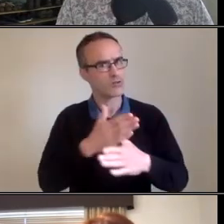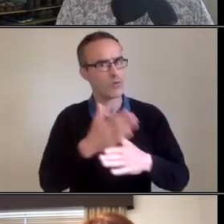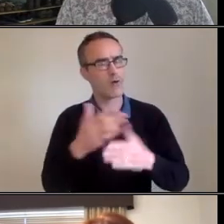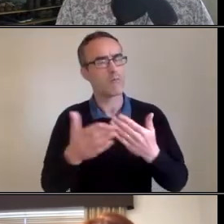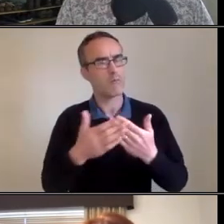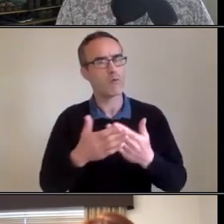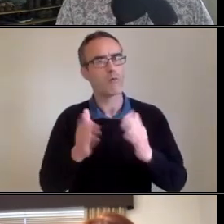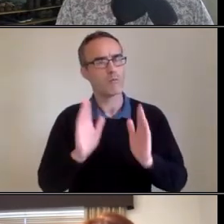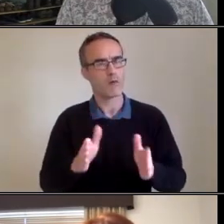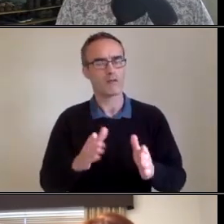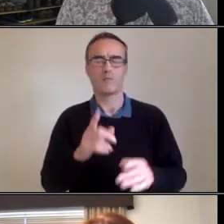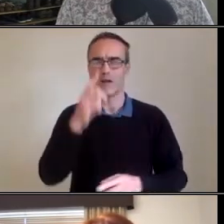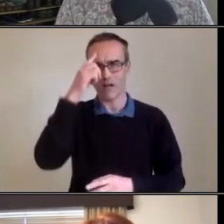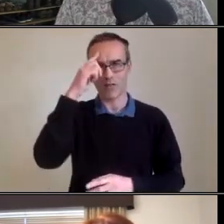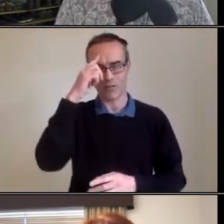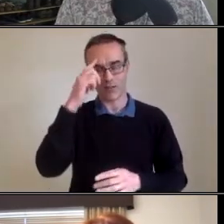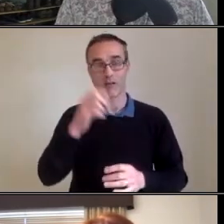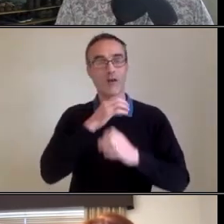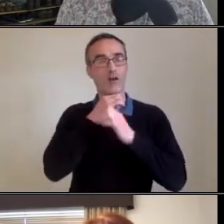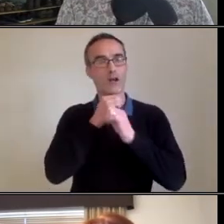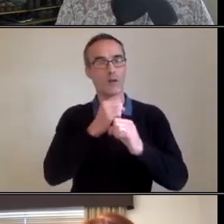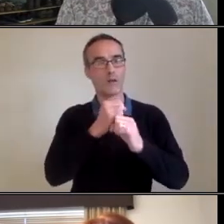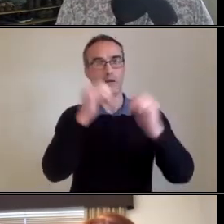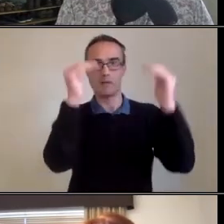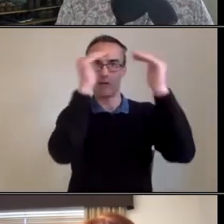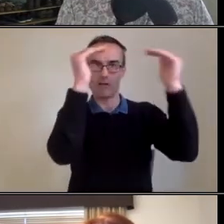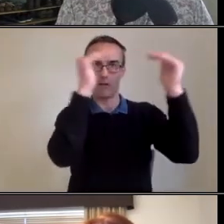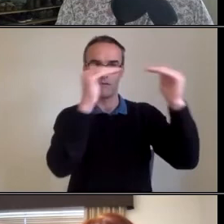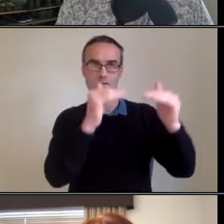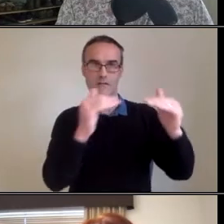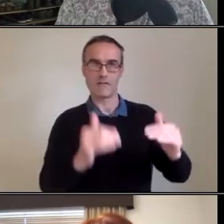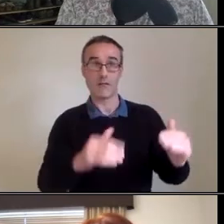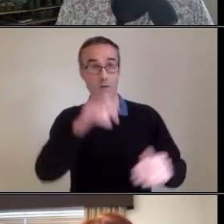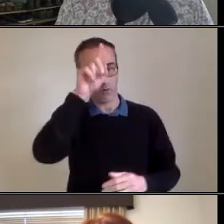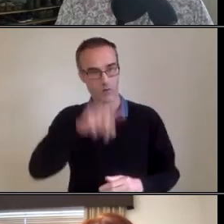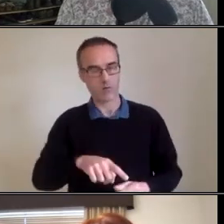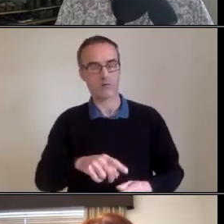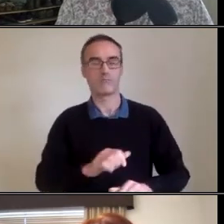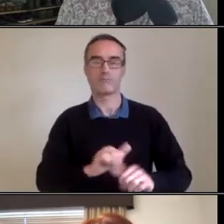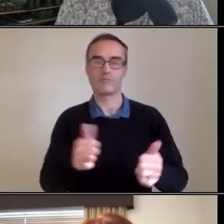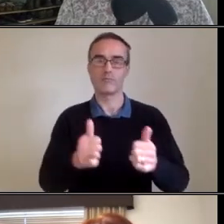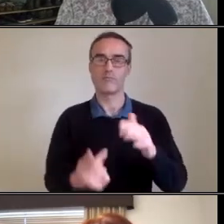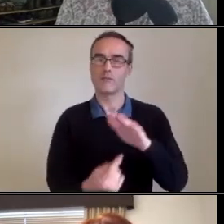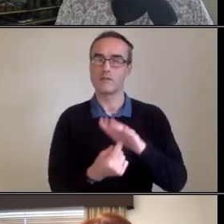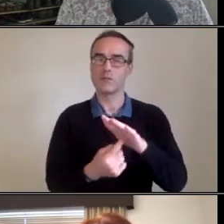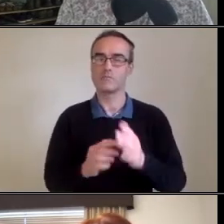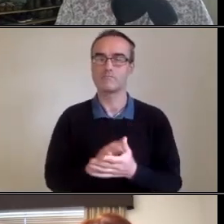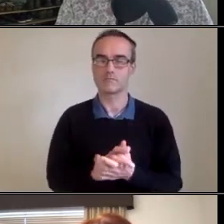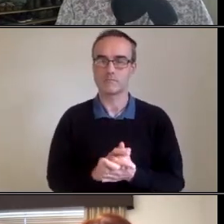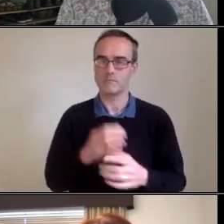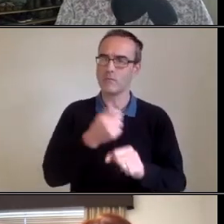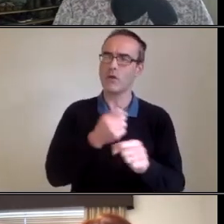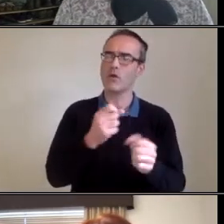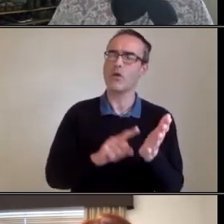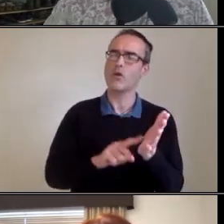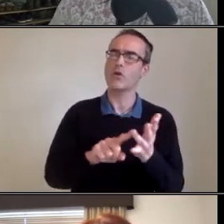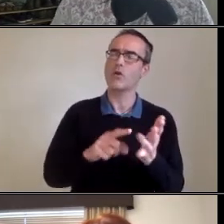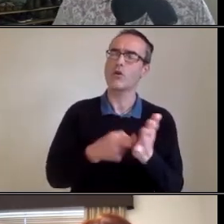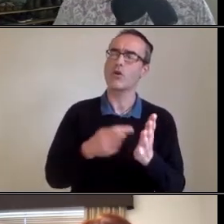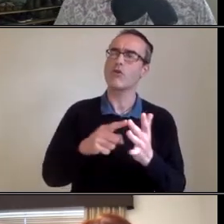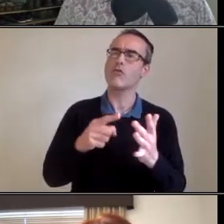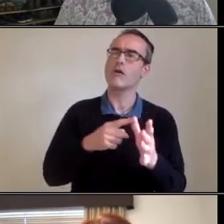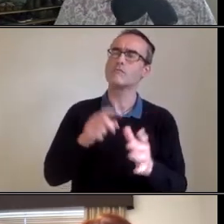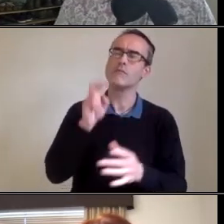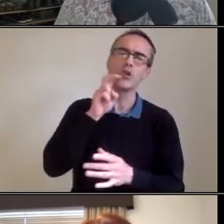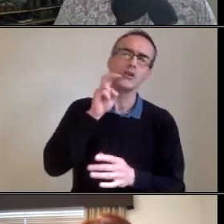all levels is really needed. Gloria, it would be lovely to have a Nigerian perspective on this. How can we make governments make